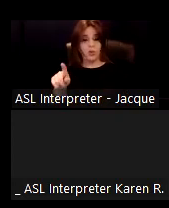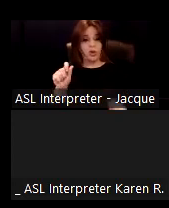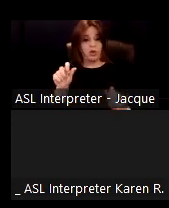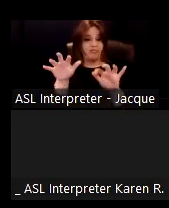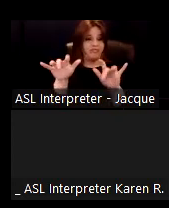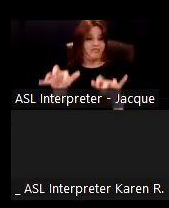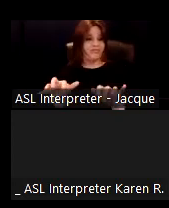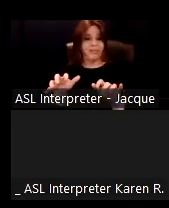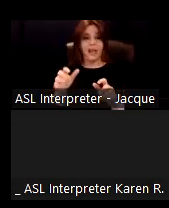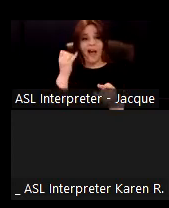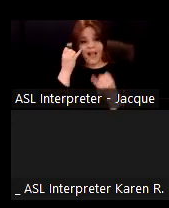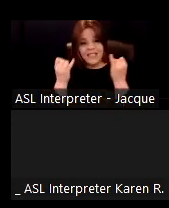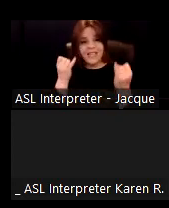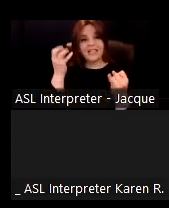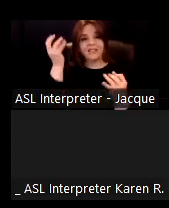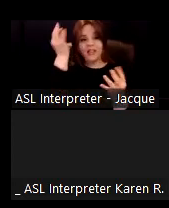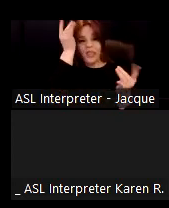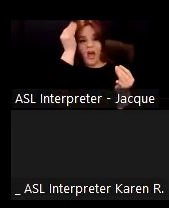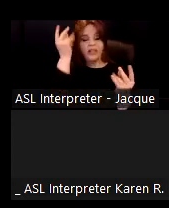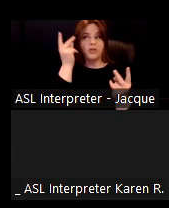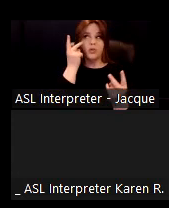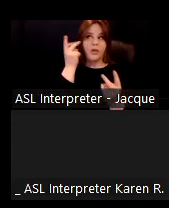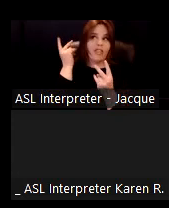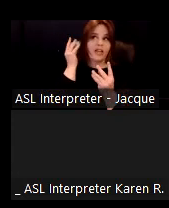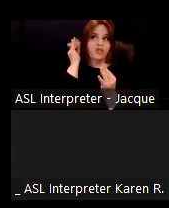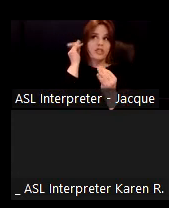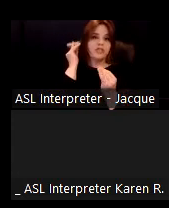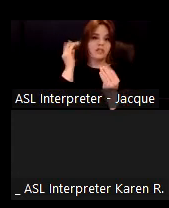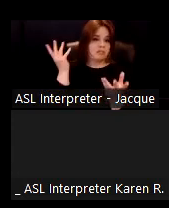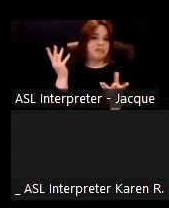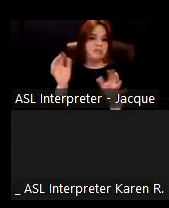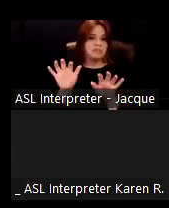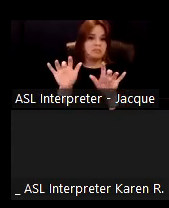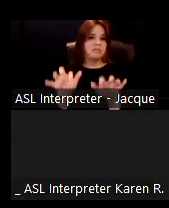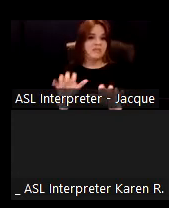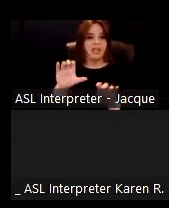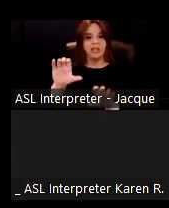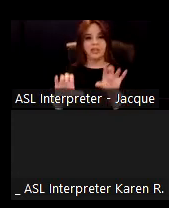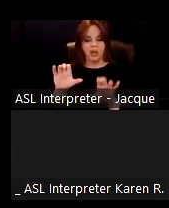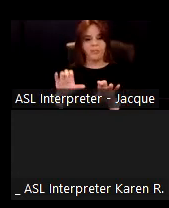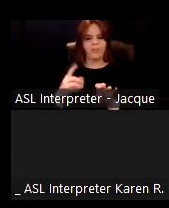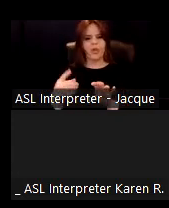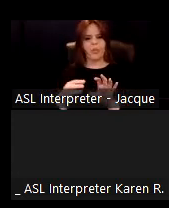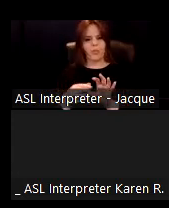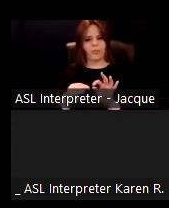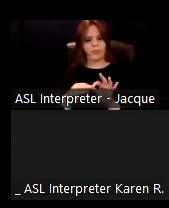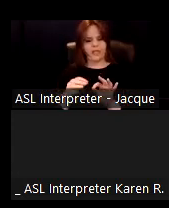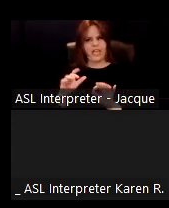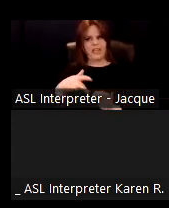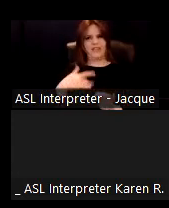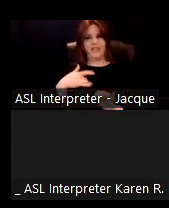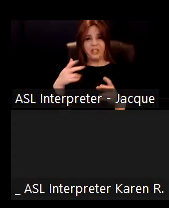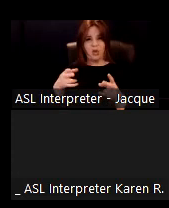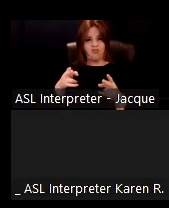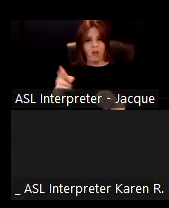or reflections. I see there is a comment that this seemed rushed.